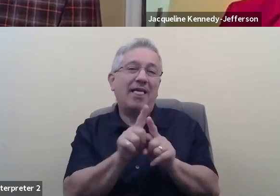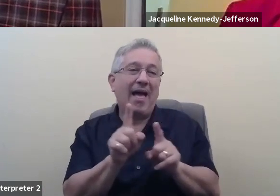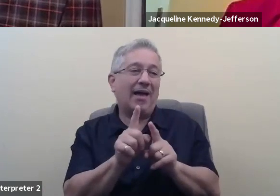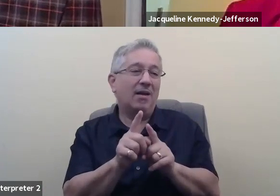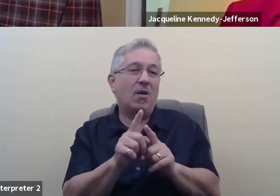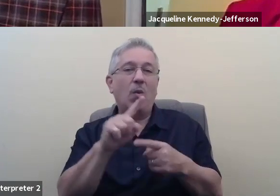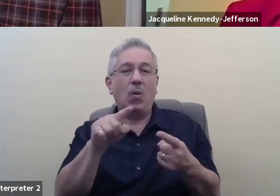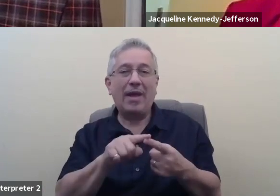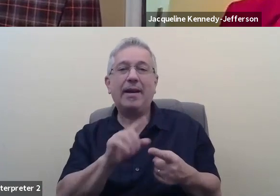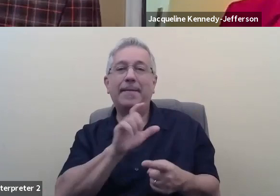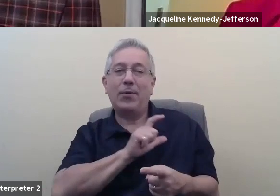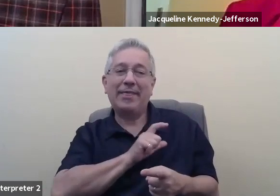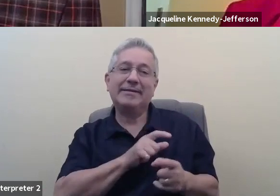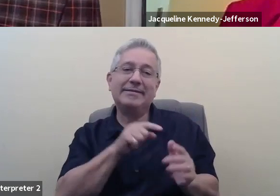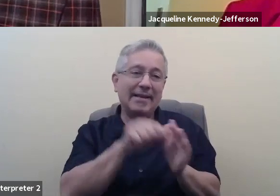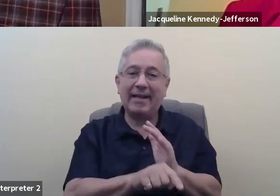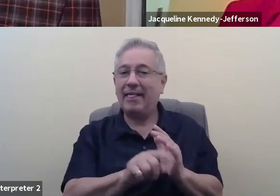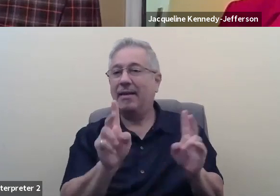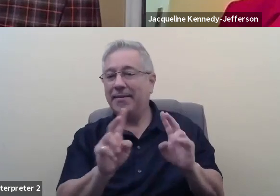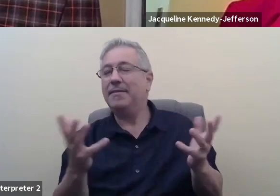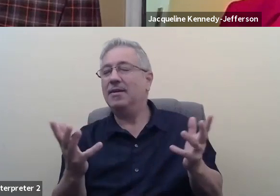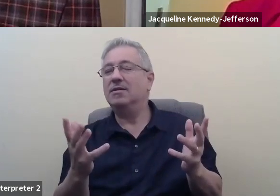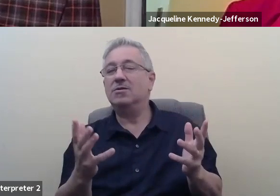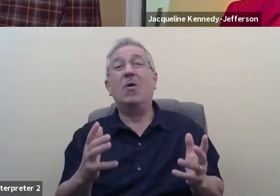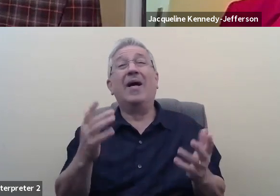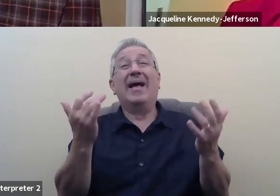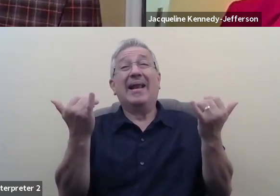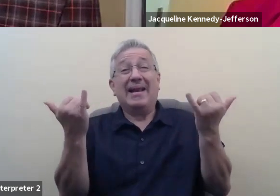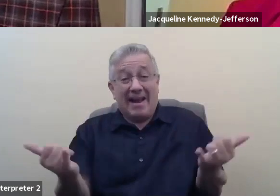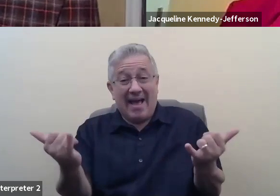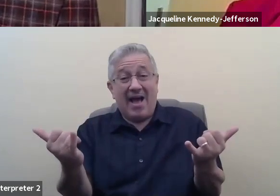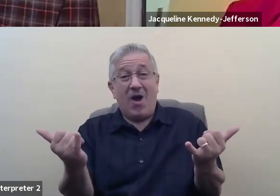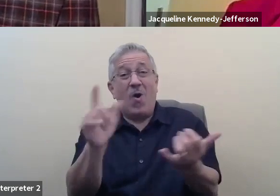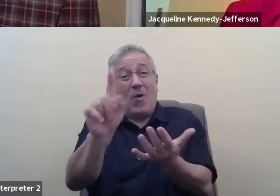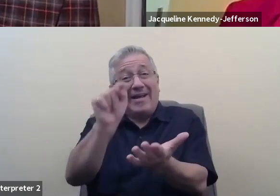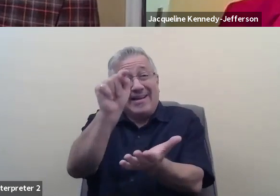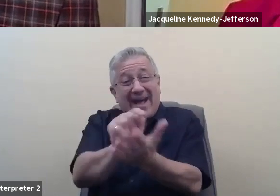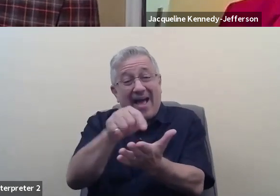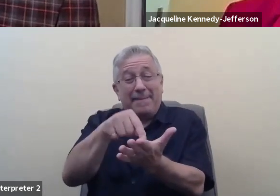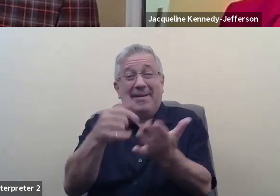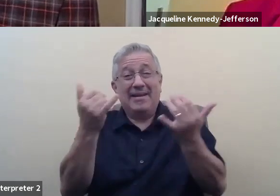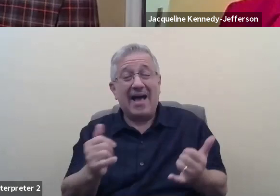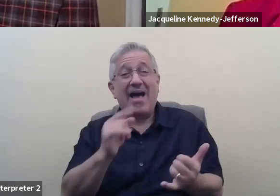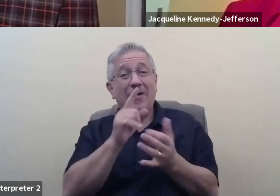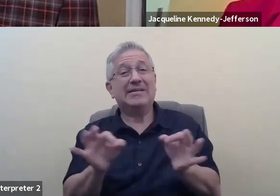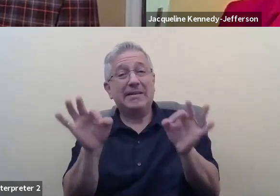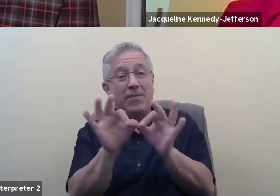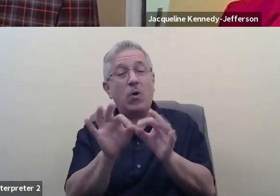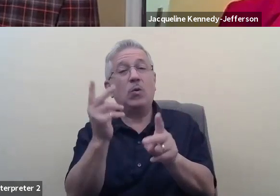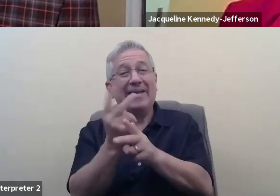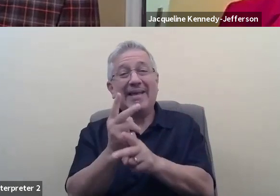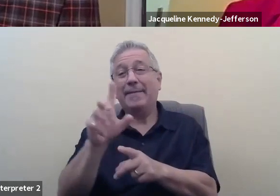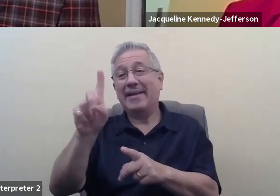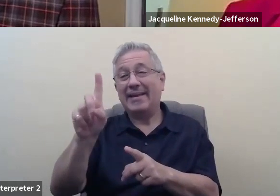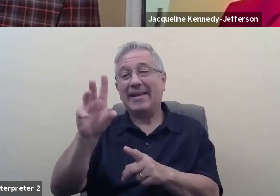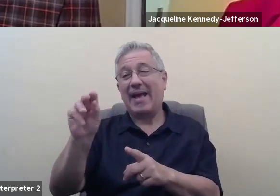Like, this moment right now really is huge in terms of the work of DEI within organizations, right?